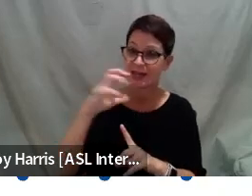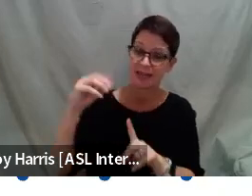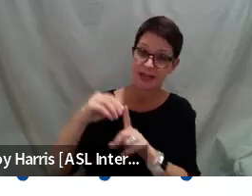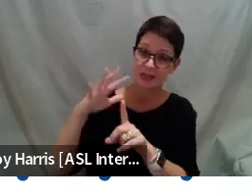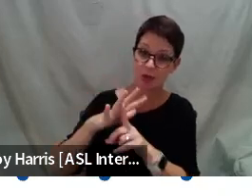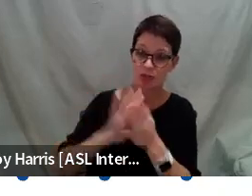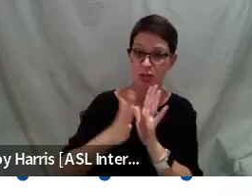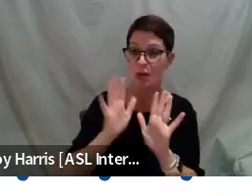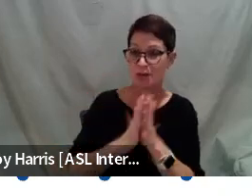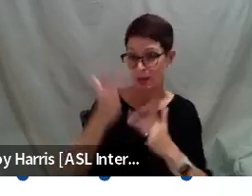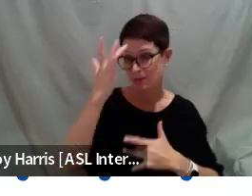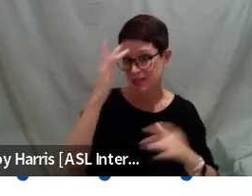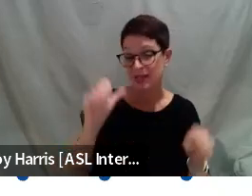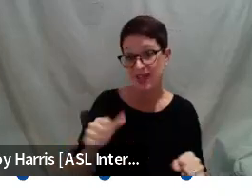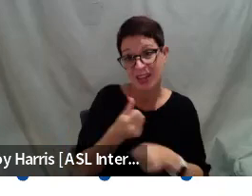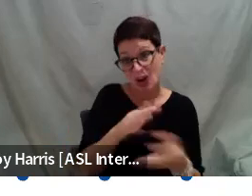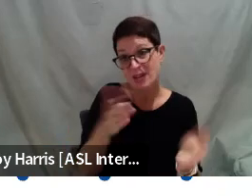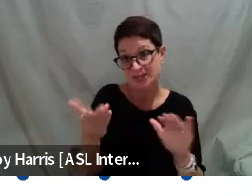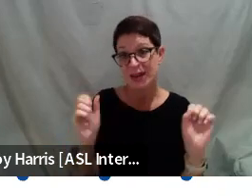sick and can even be deadly.